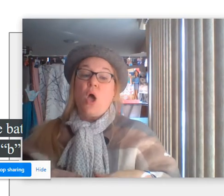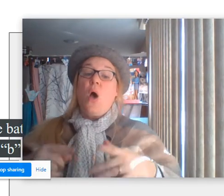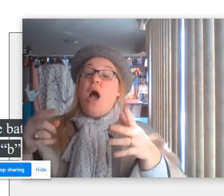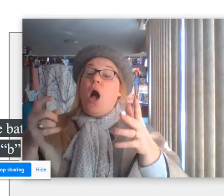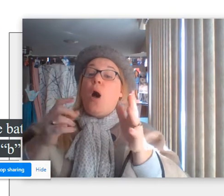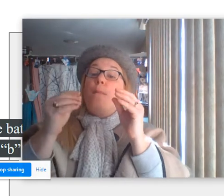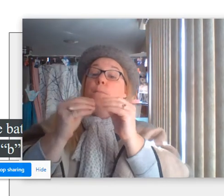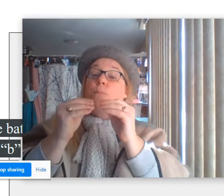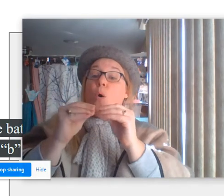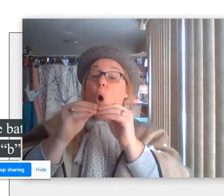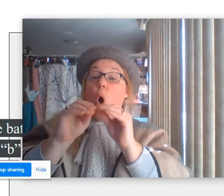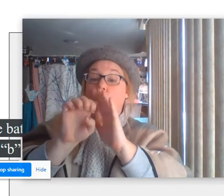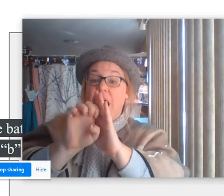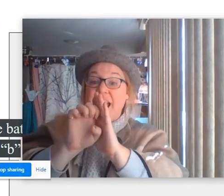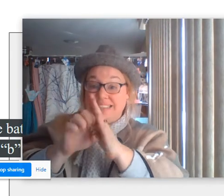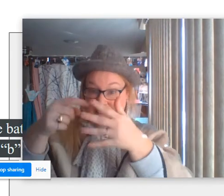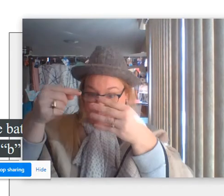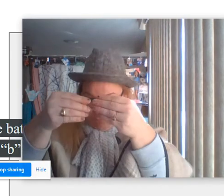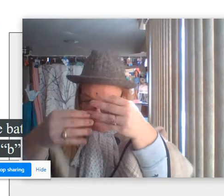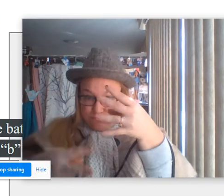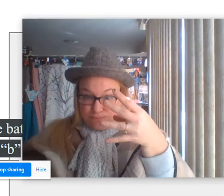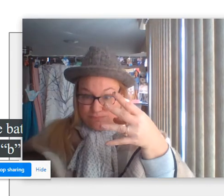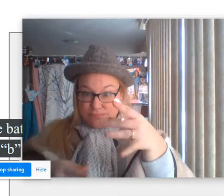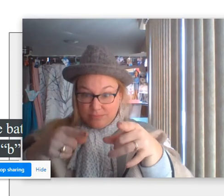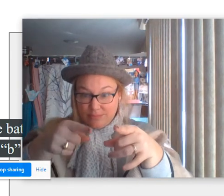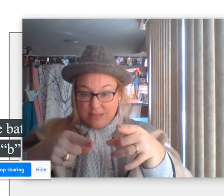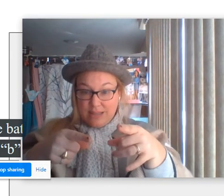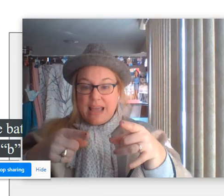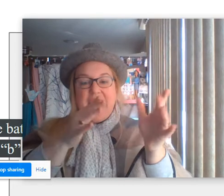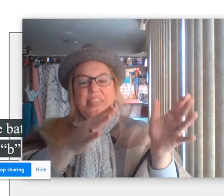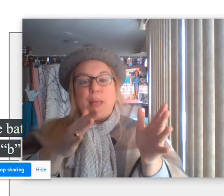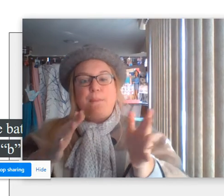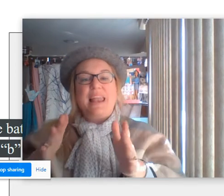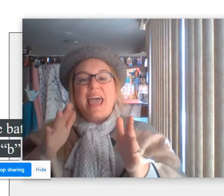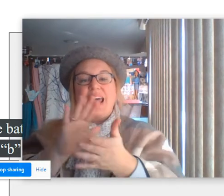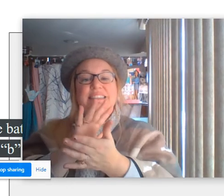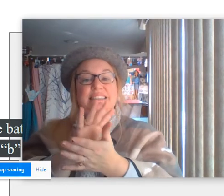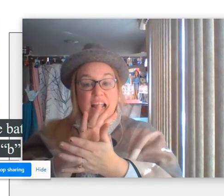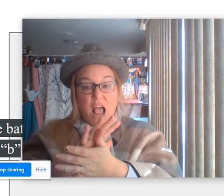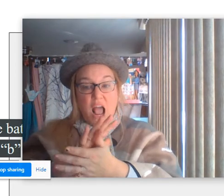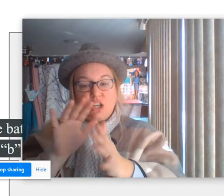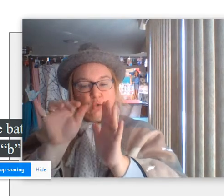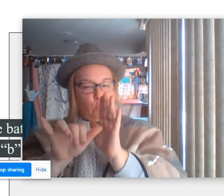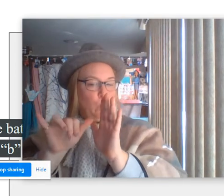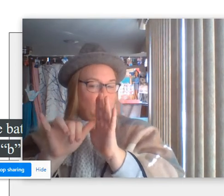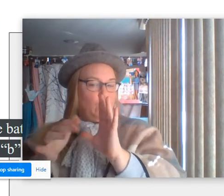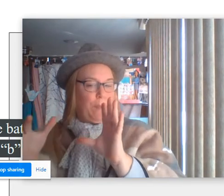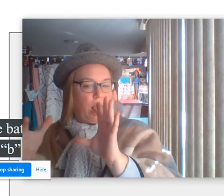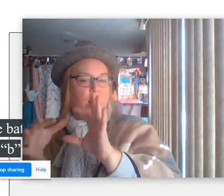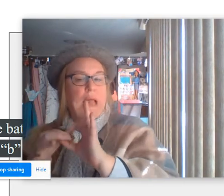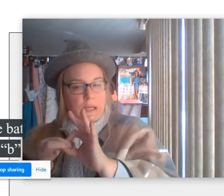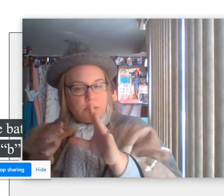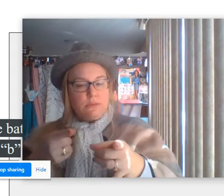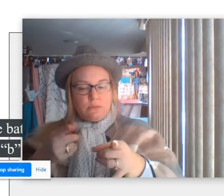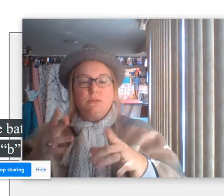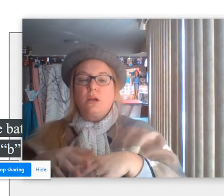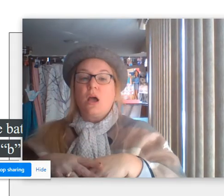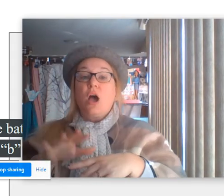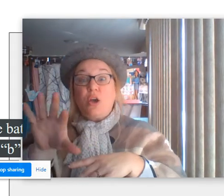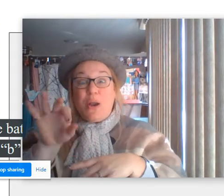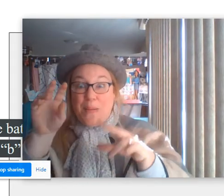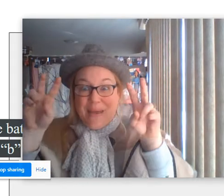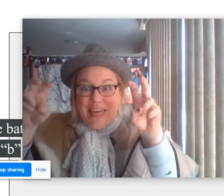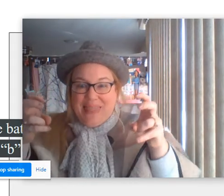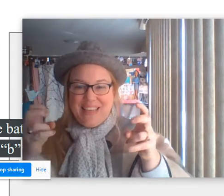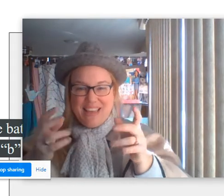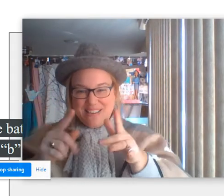more examples in the document, in the planning doc, all right? There'll be YouTube links, and you're going to pick a theme, start